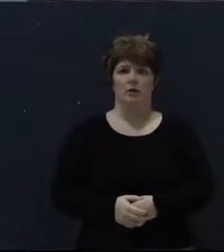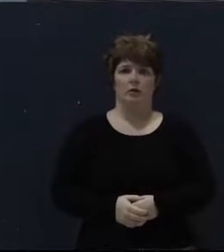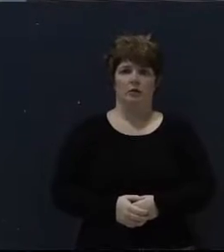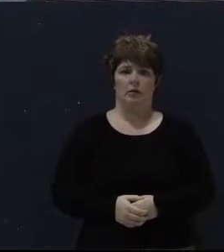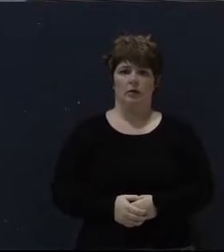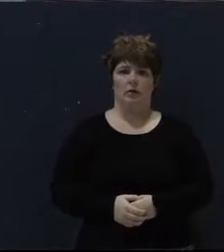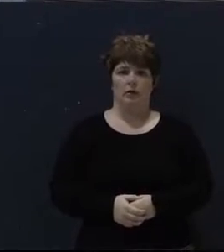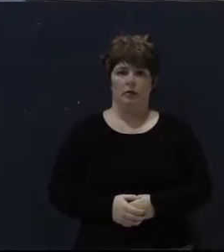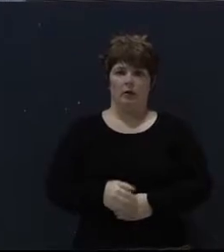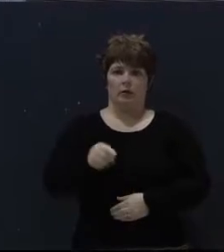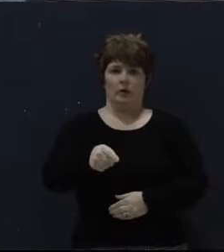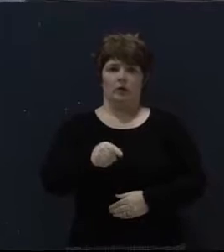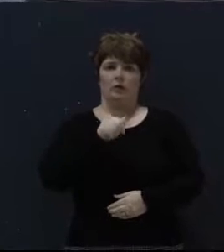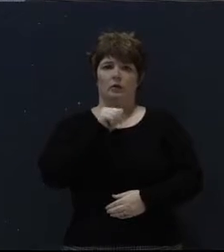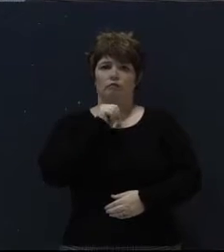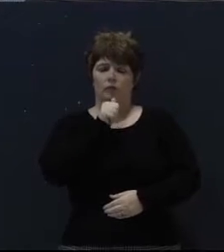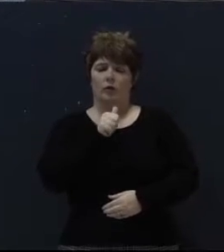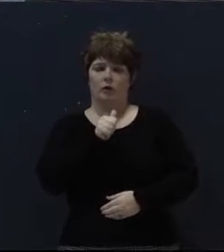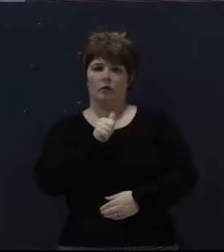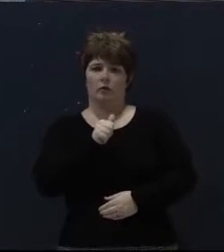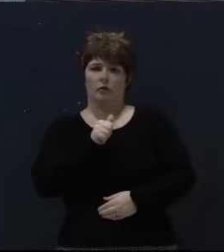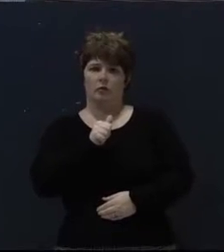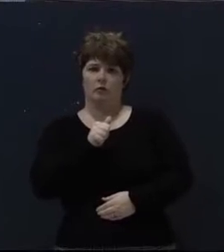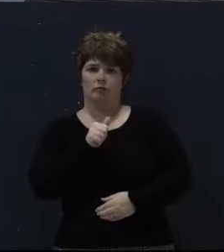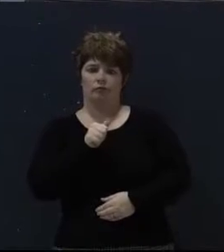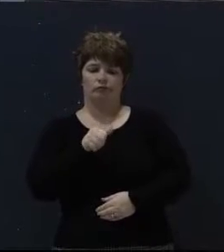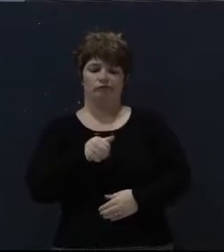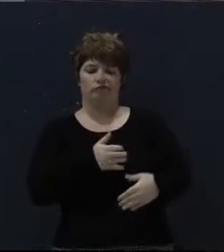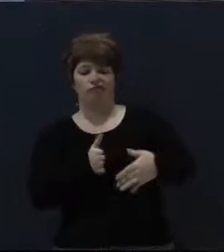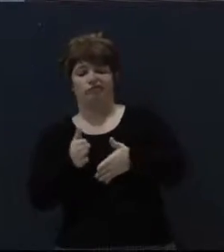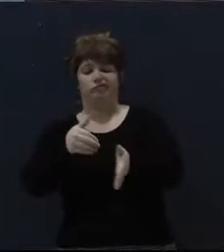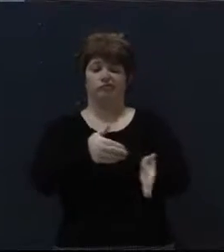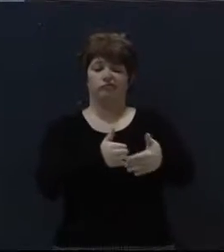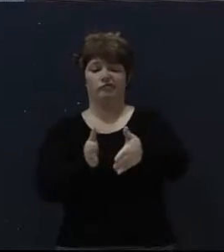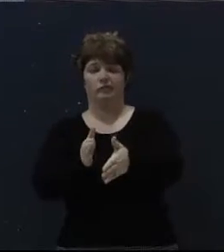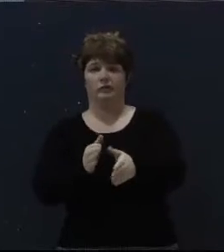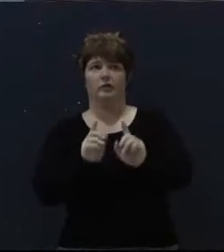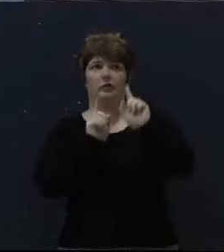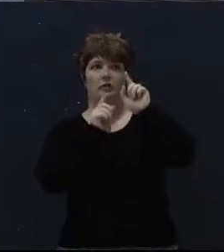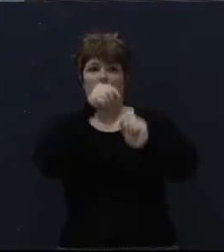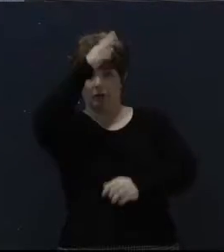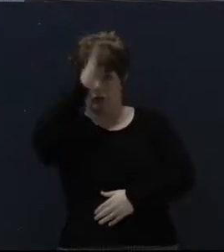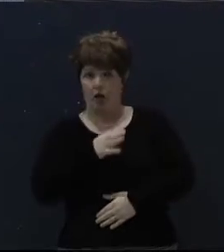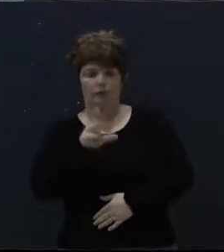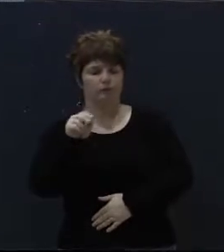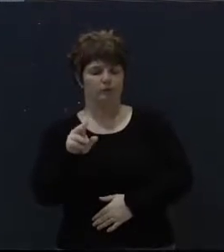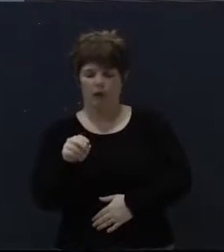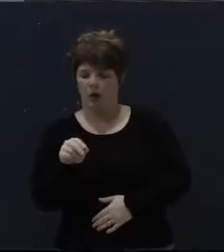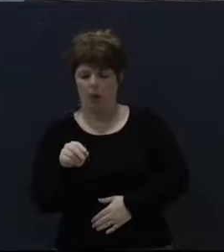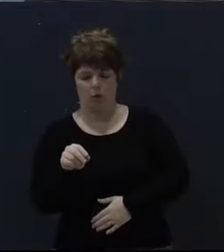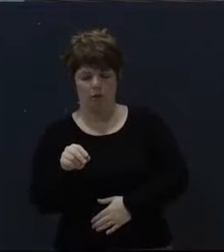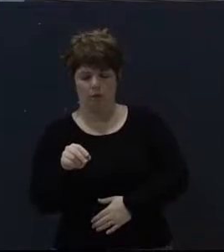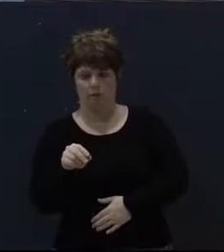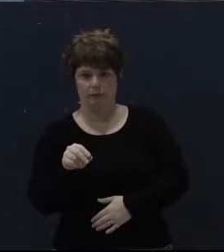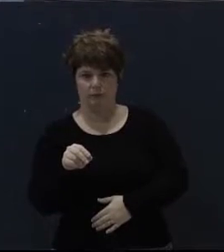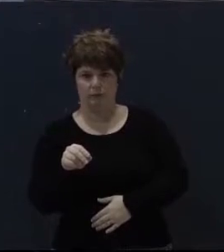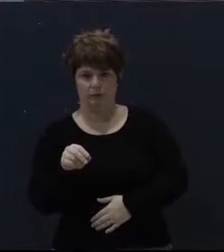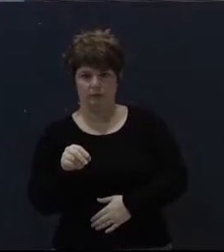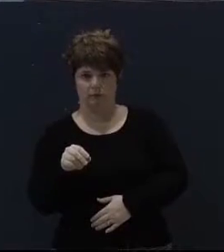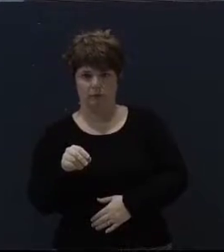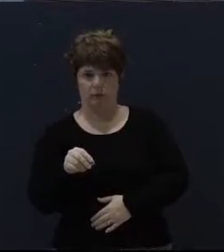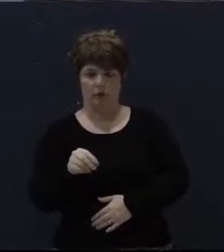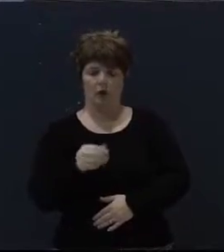You're not going to flim-flam your way to God. God's not like that. And there's a